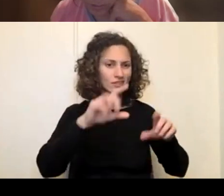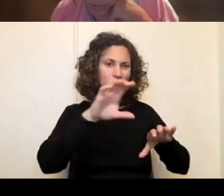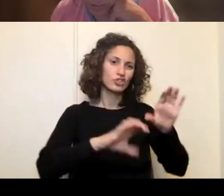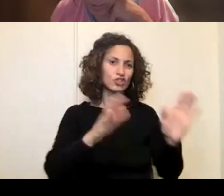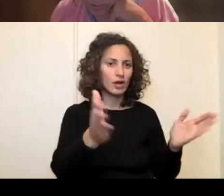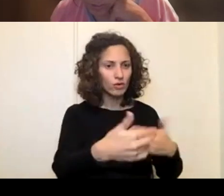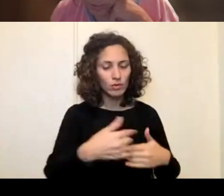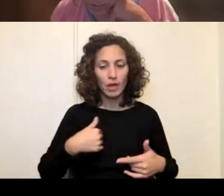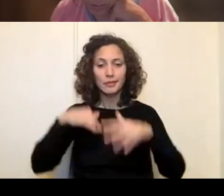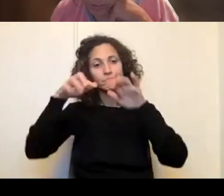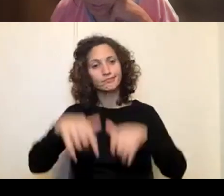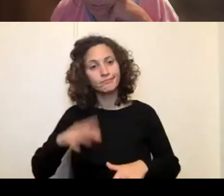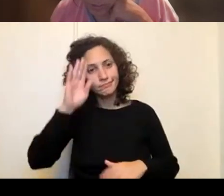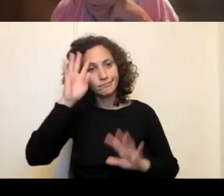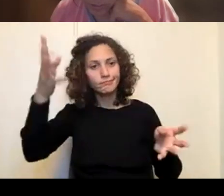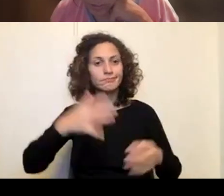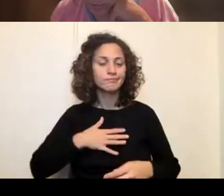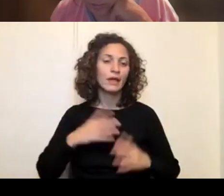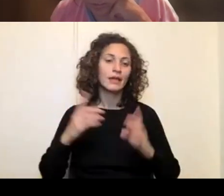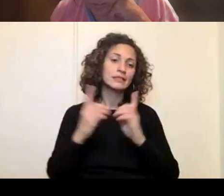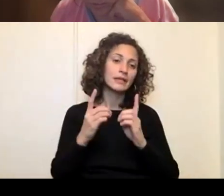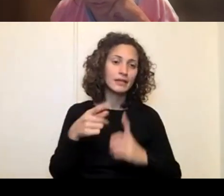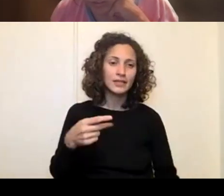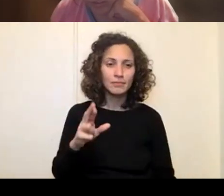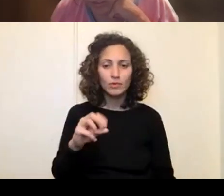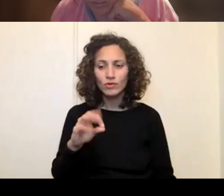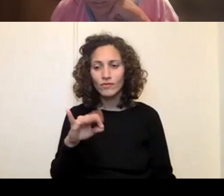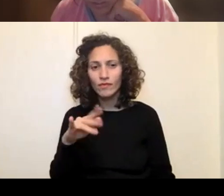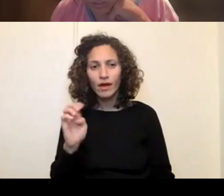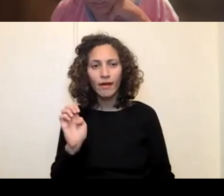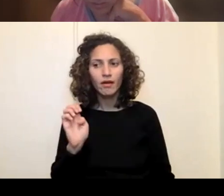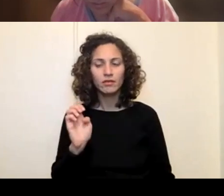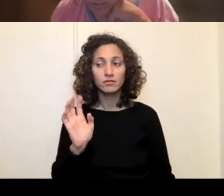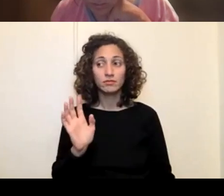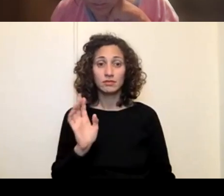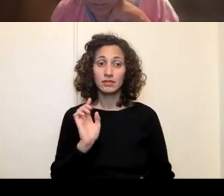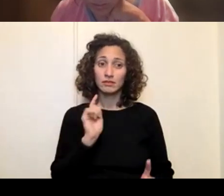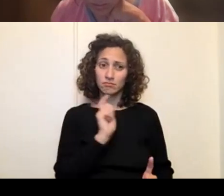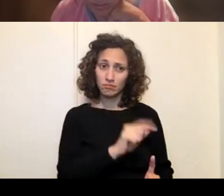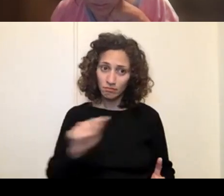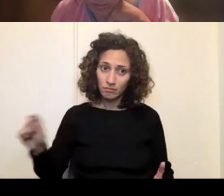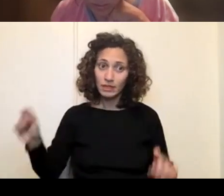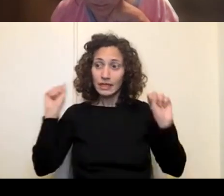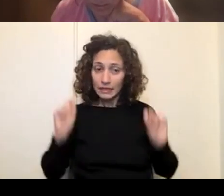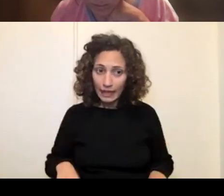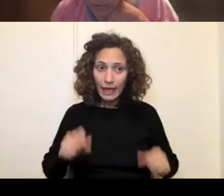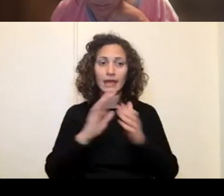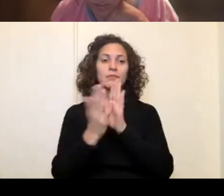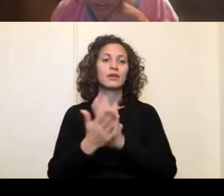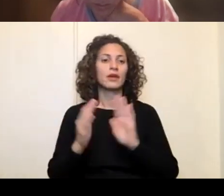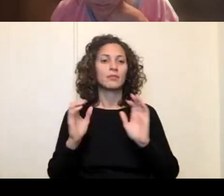profile, whatever it may be. And these can all be educational opportunities if we want them to